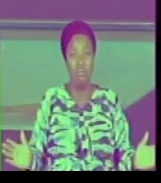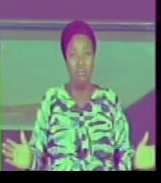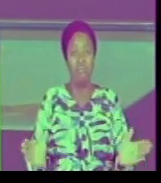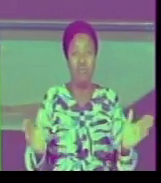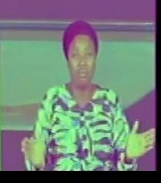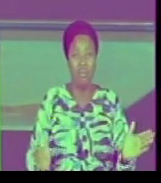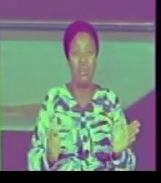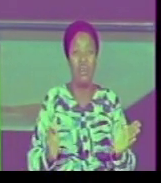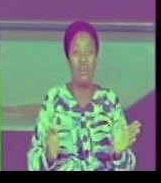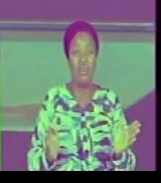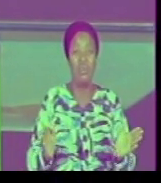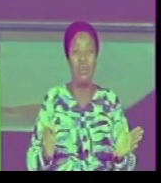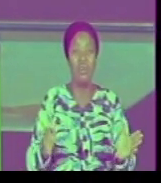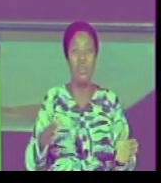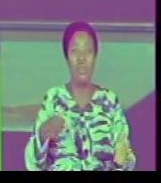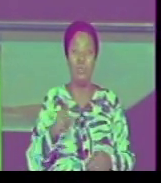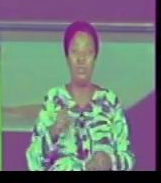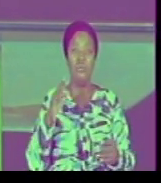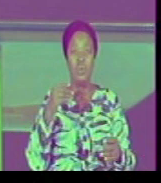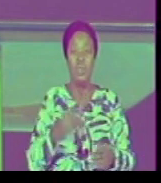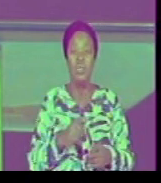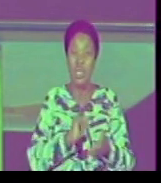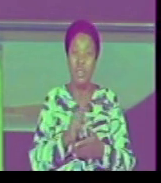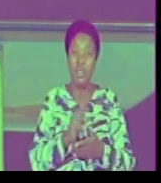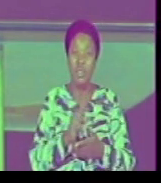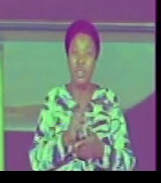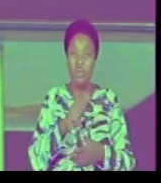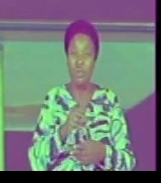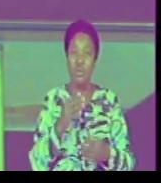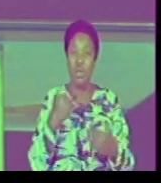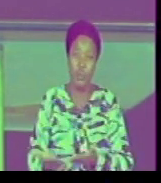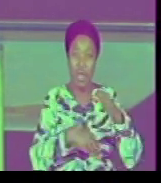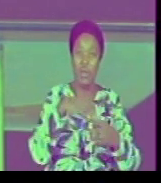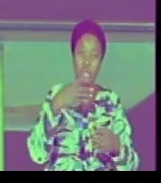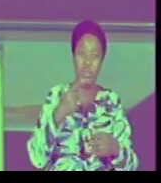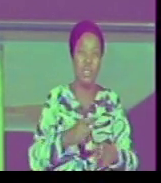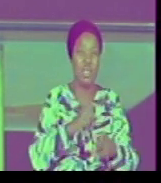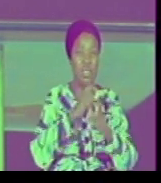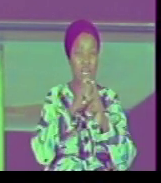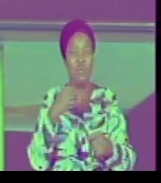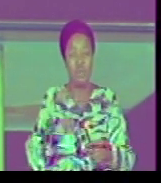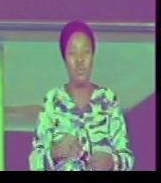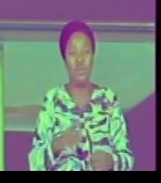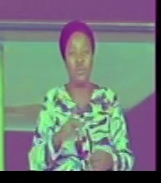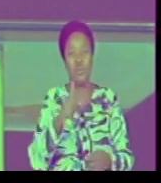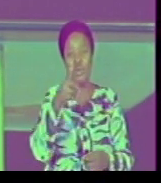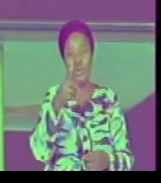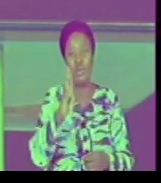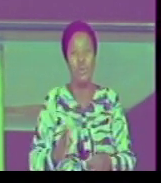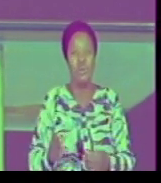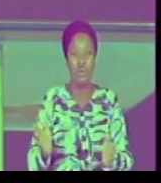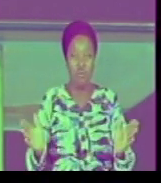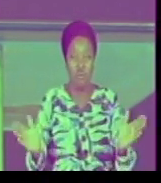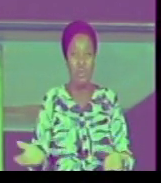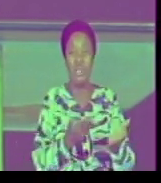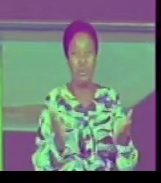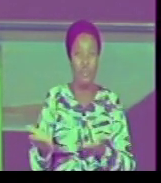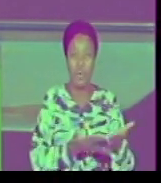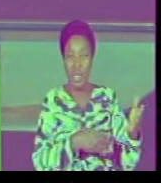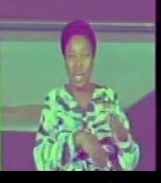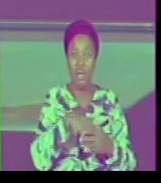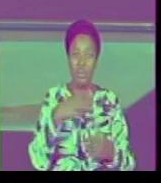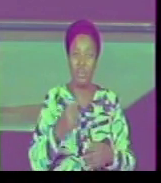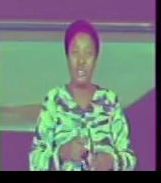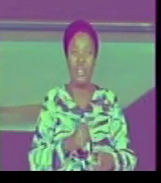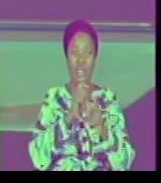God. Stir up the gift of God. Stir up the gift of God, which is